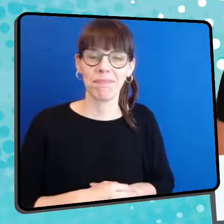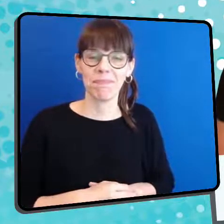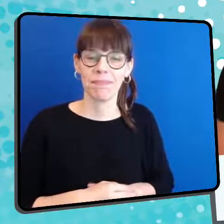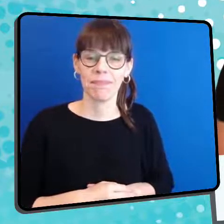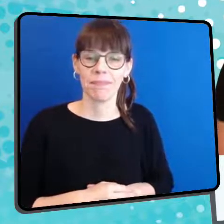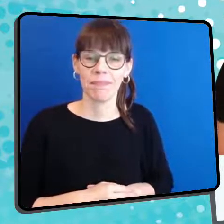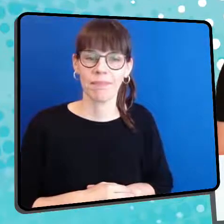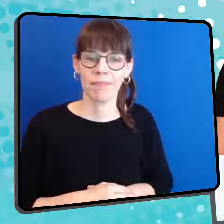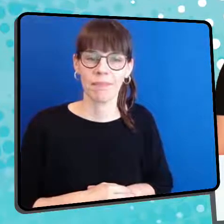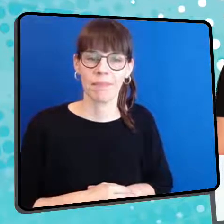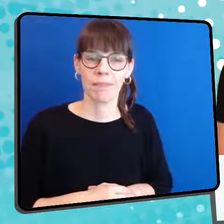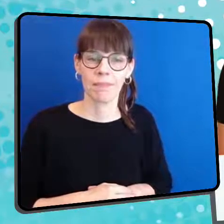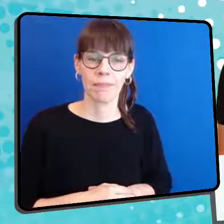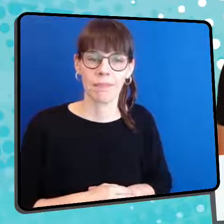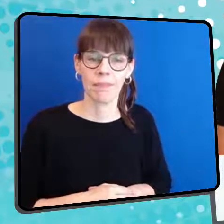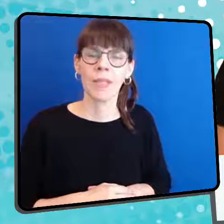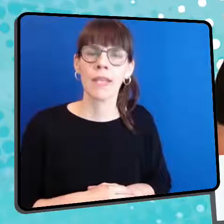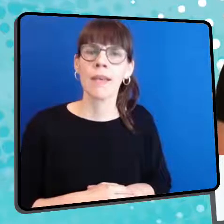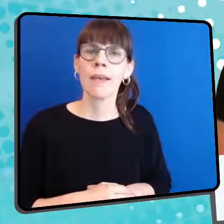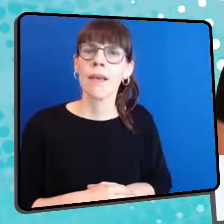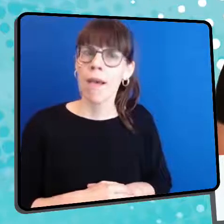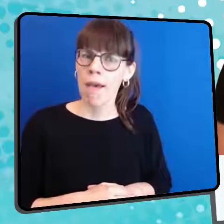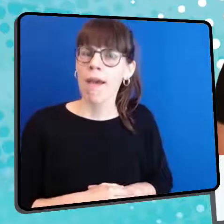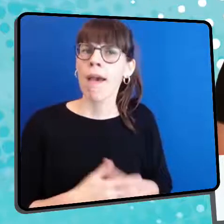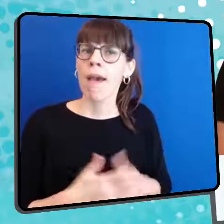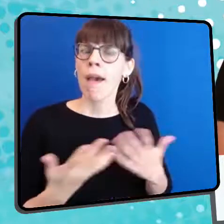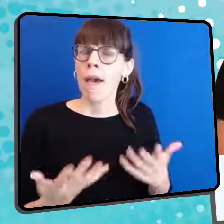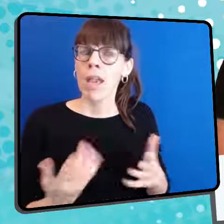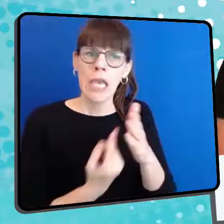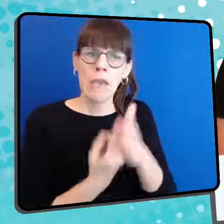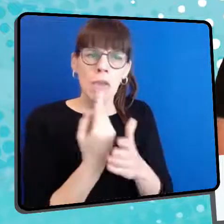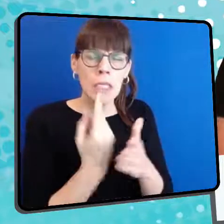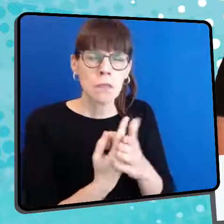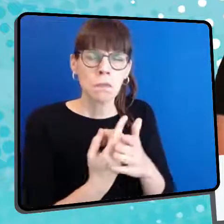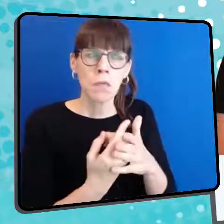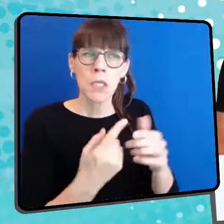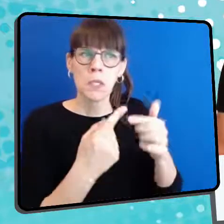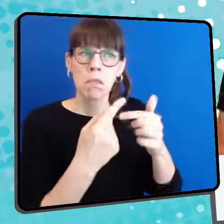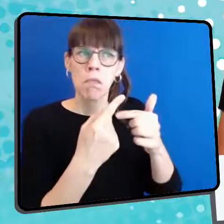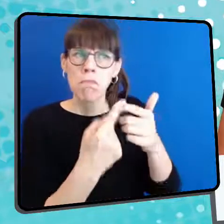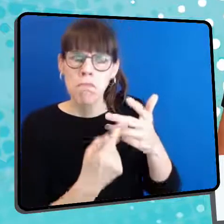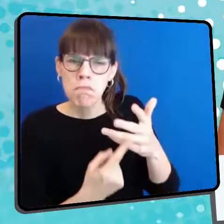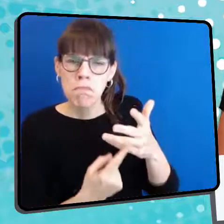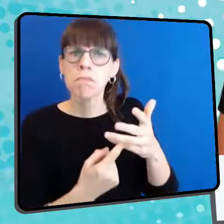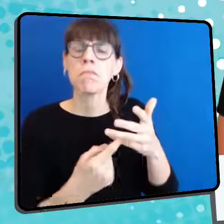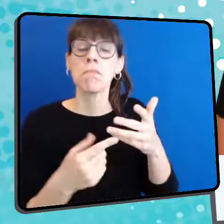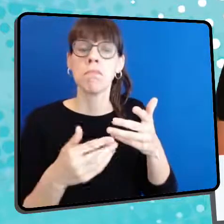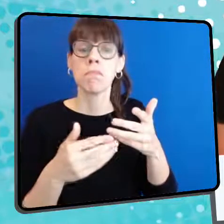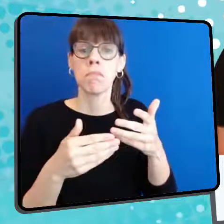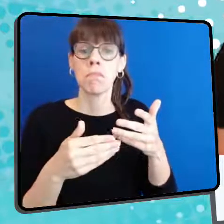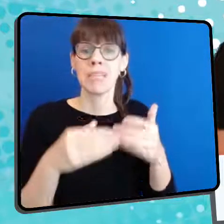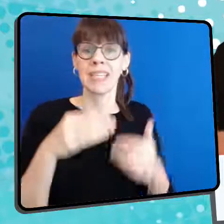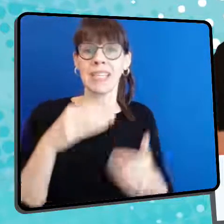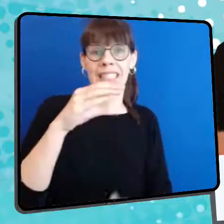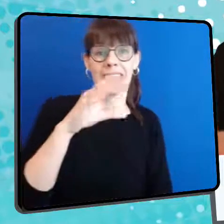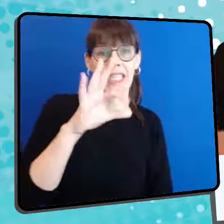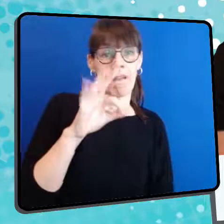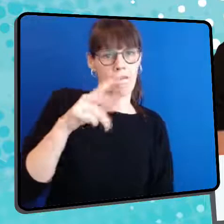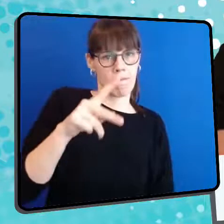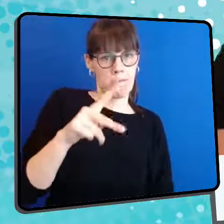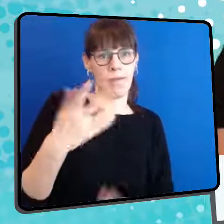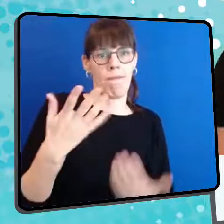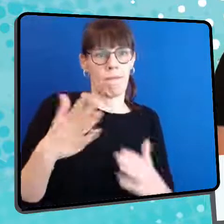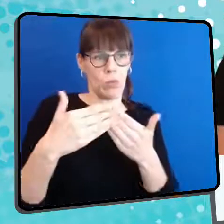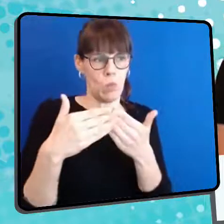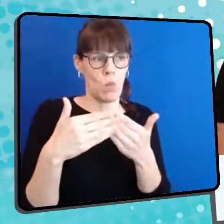have a list of events that have opened CFPs. So that also might be interesting if you want to submit a paper,